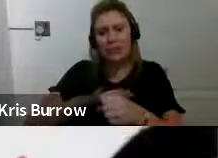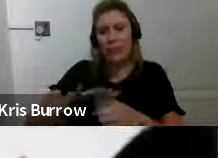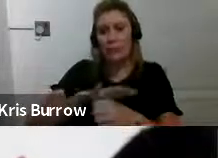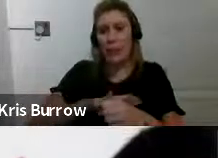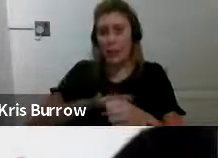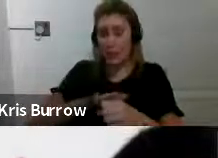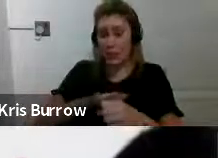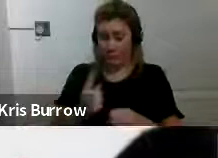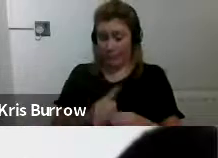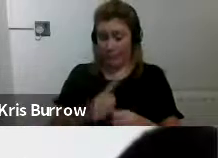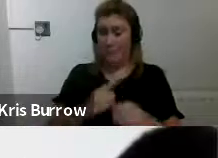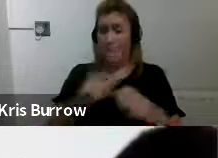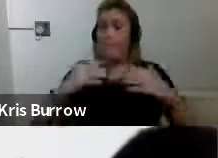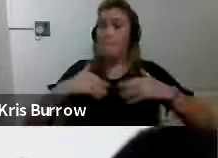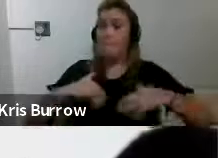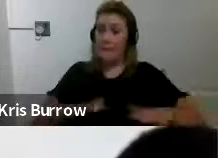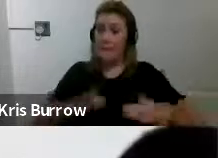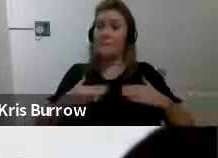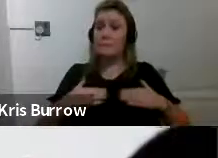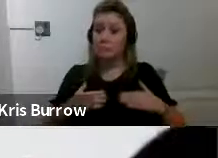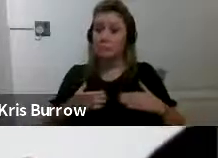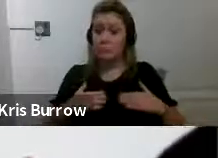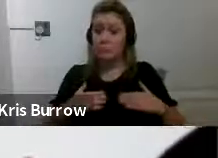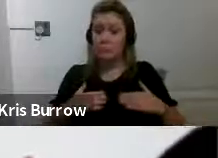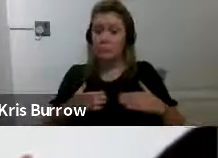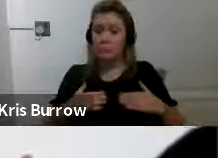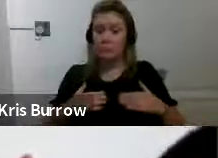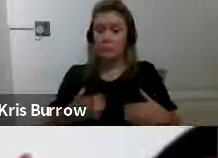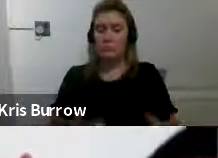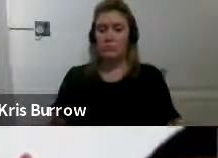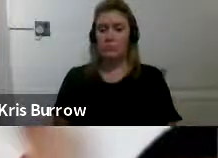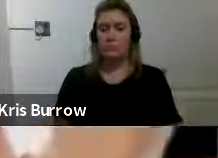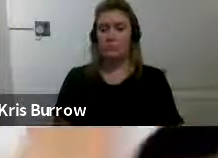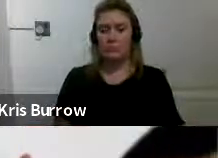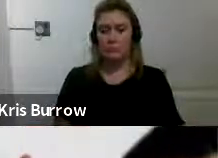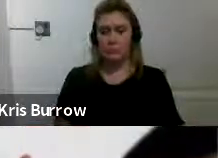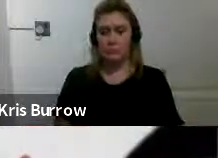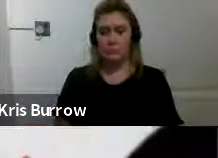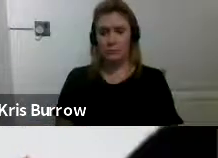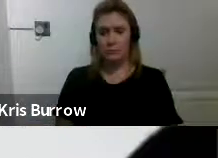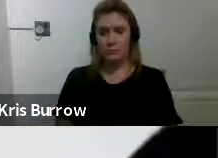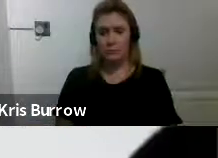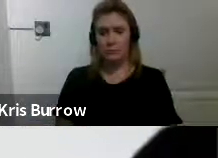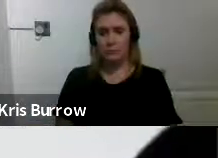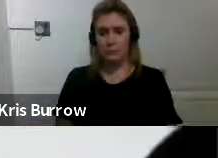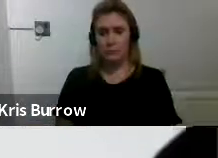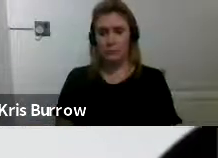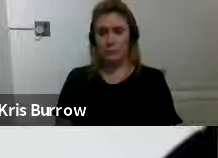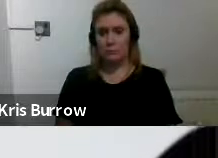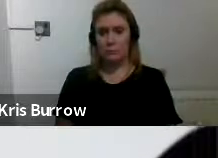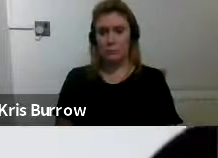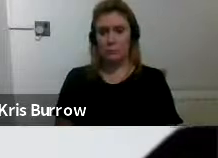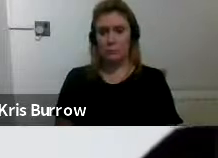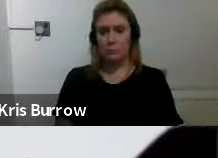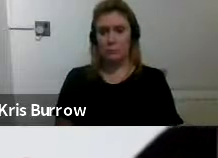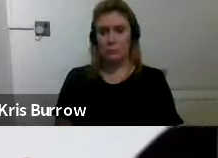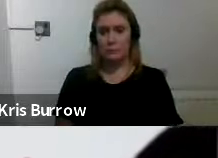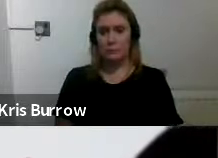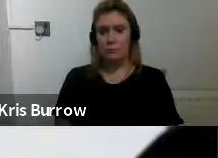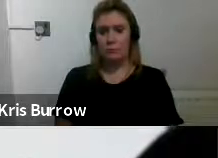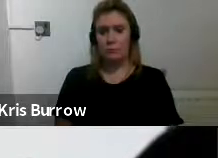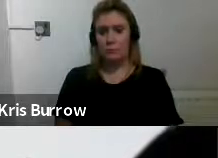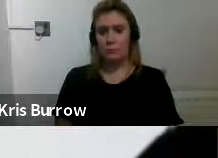situation as I was in, but